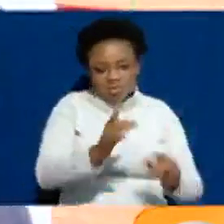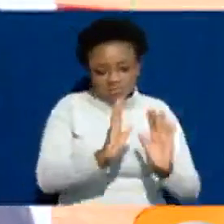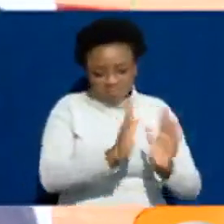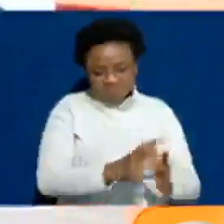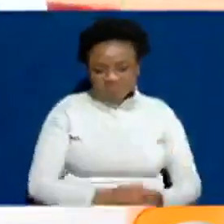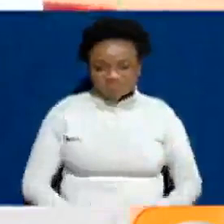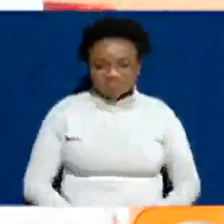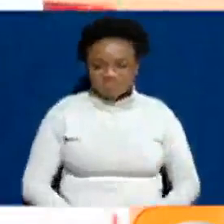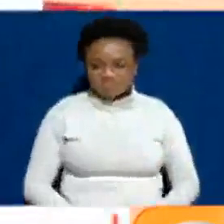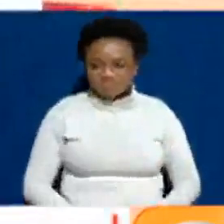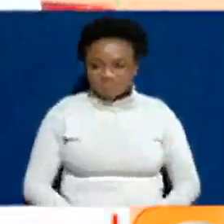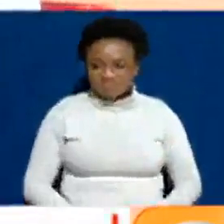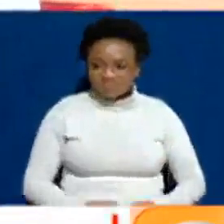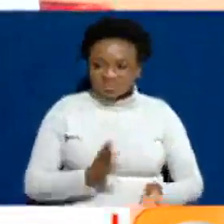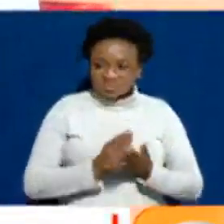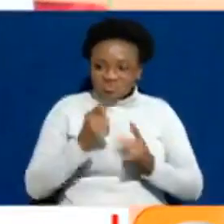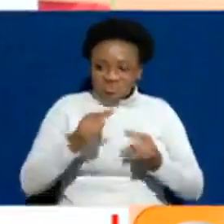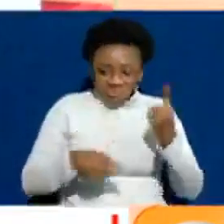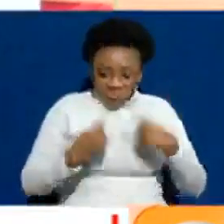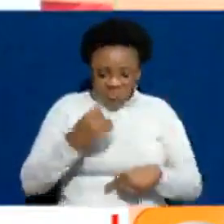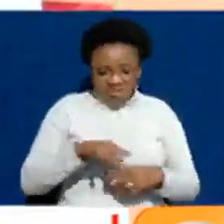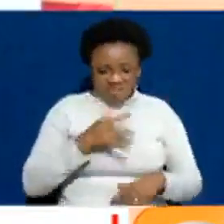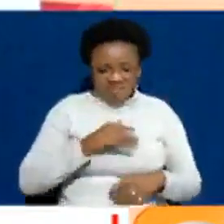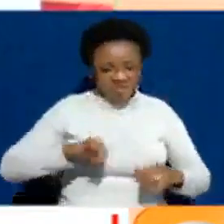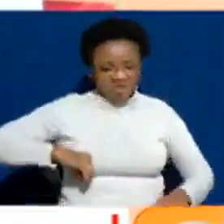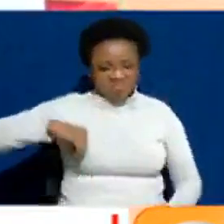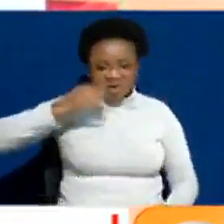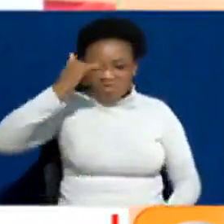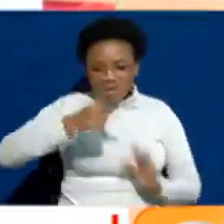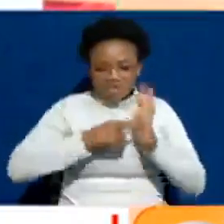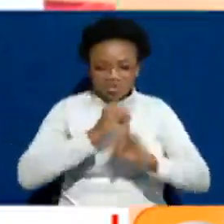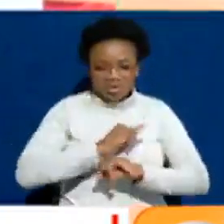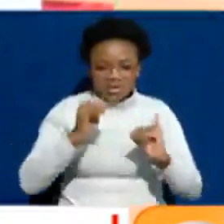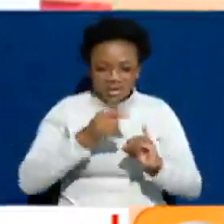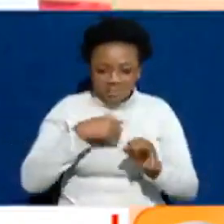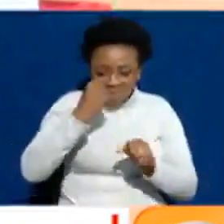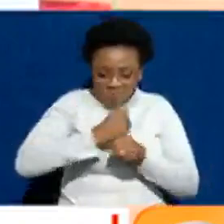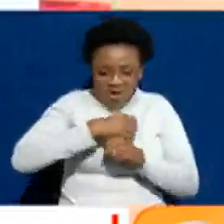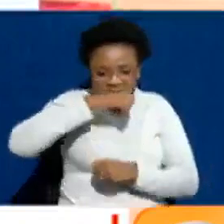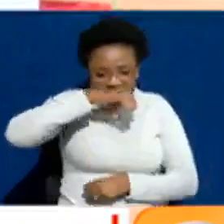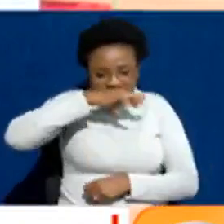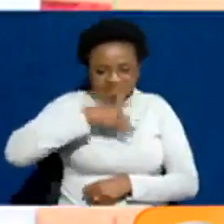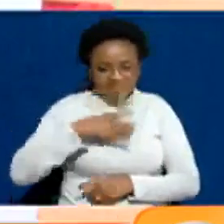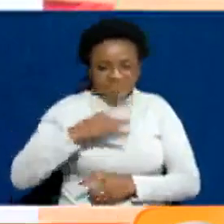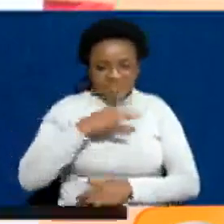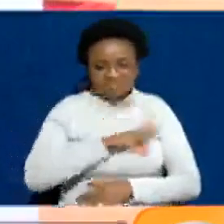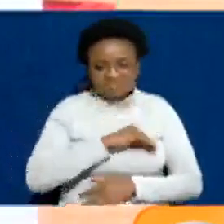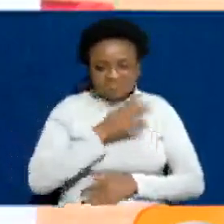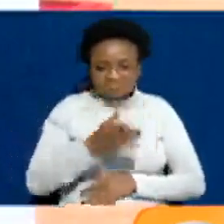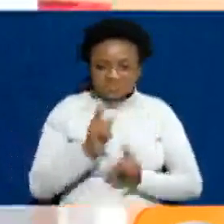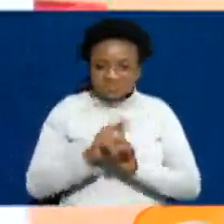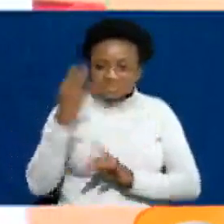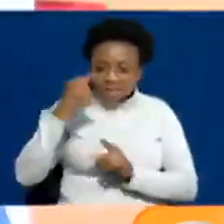means a lot to me because it really shows that hard work pays, and I know last week I didn't reach the target I attained to reach,